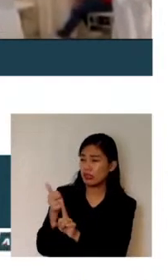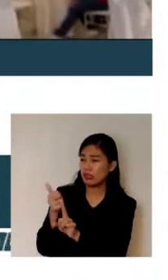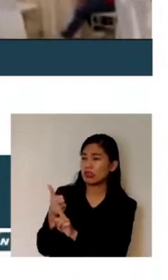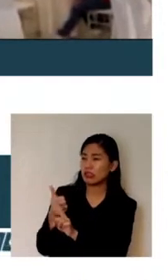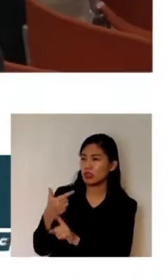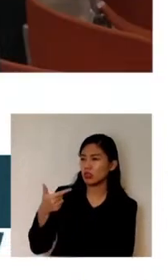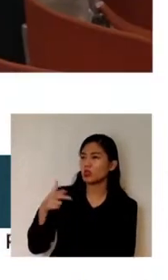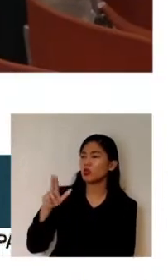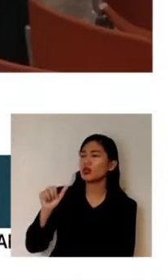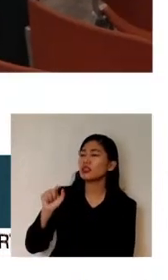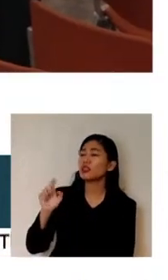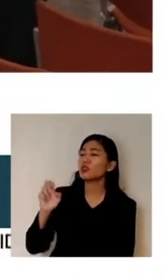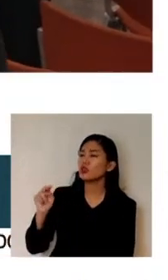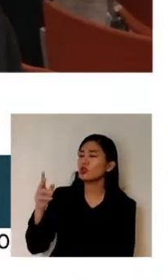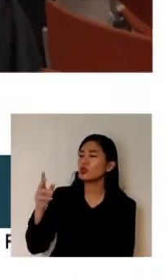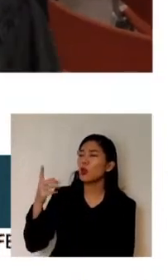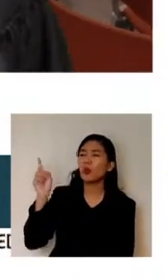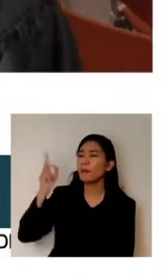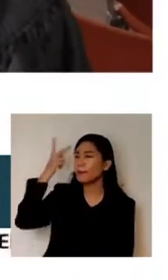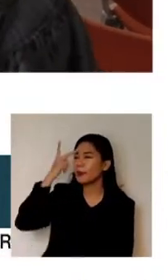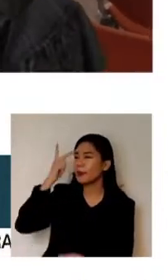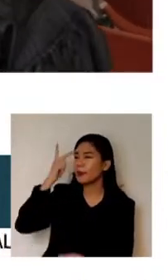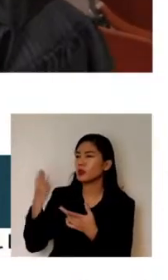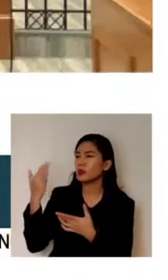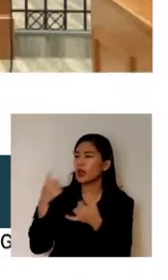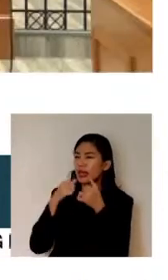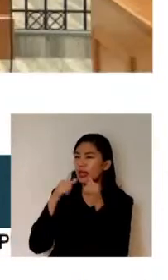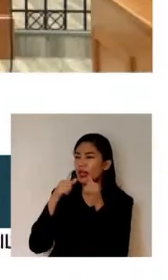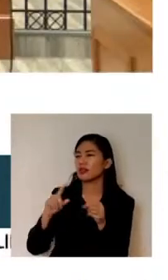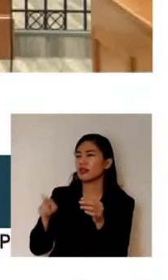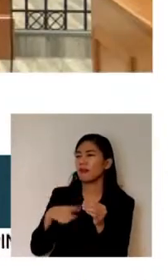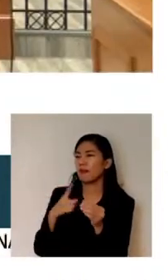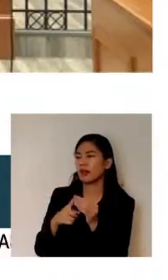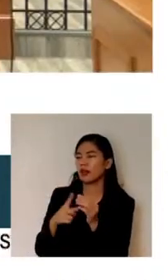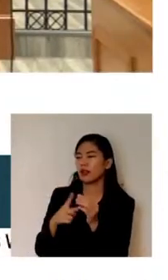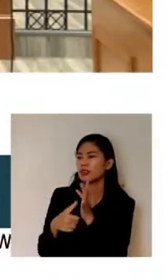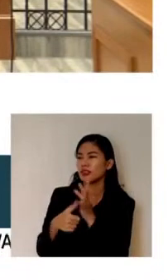the purpose for revealing her statement?